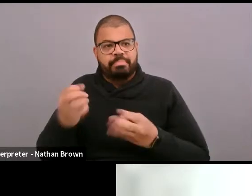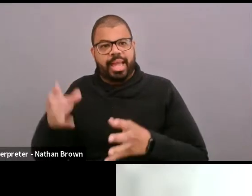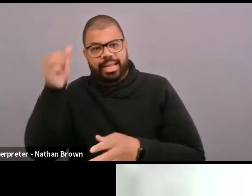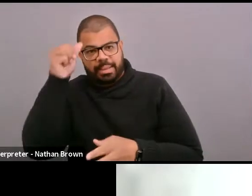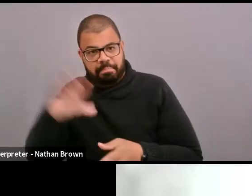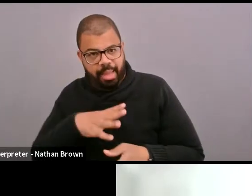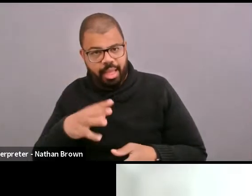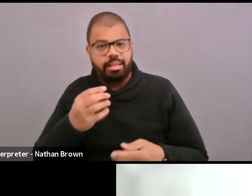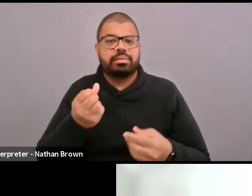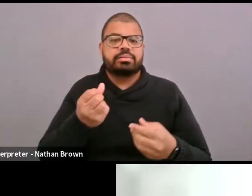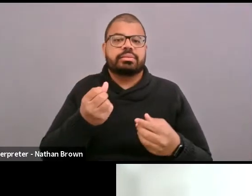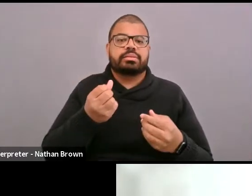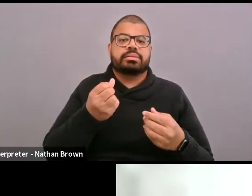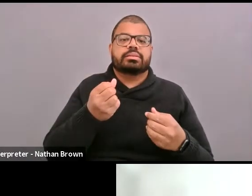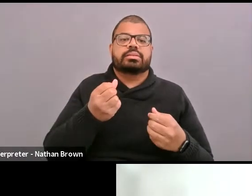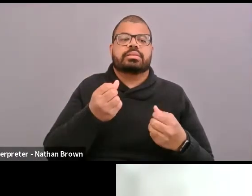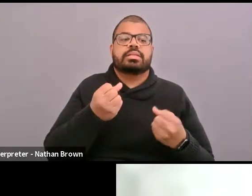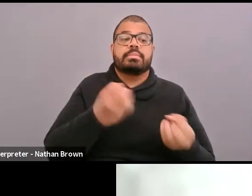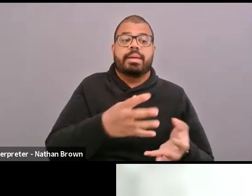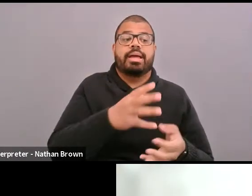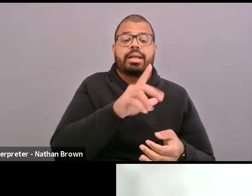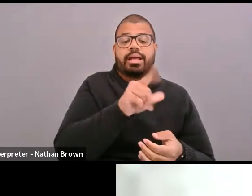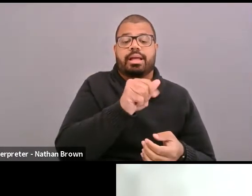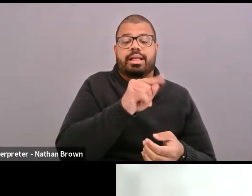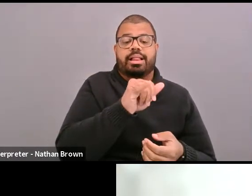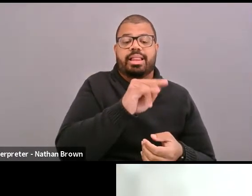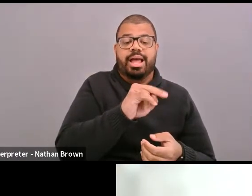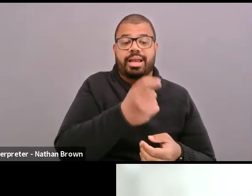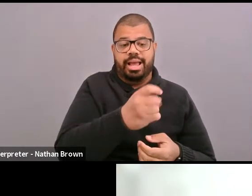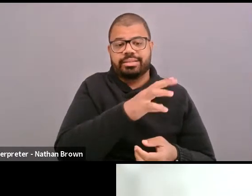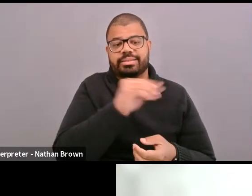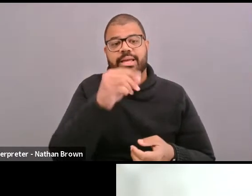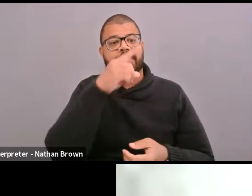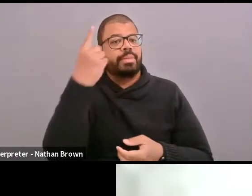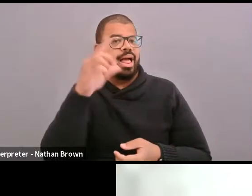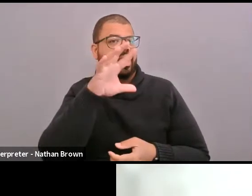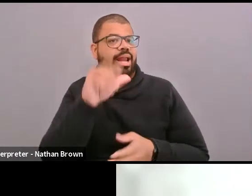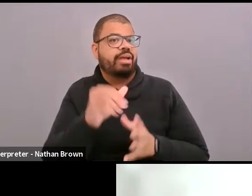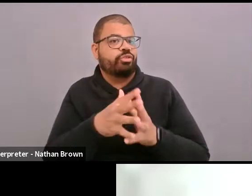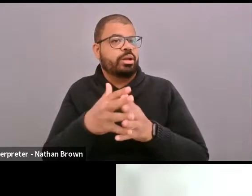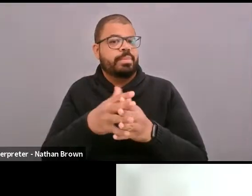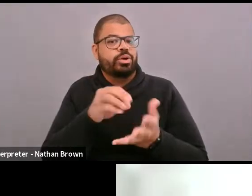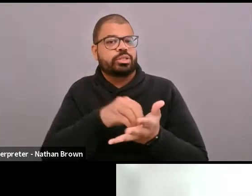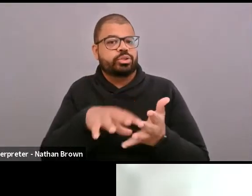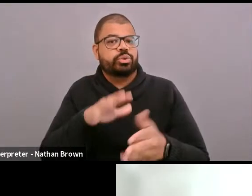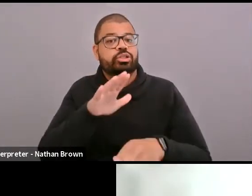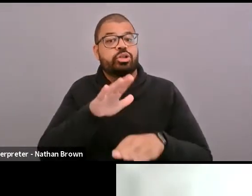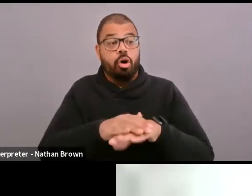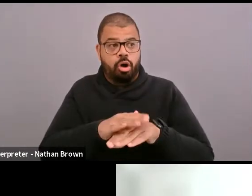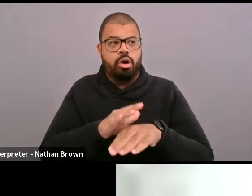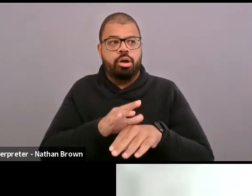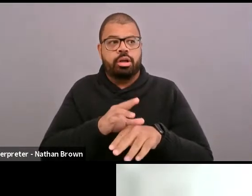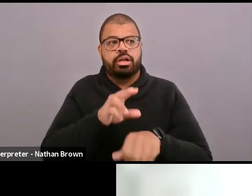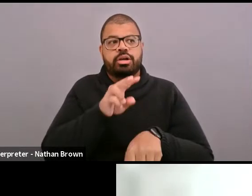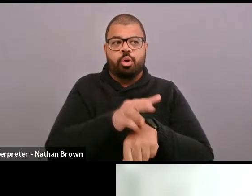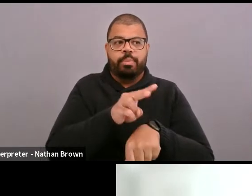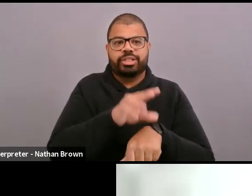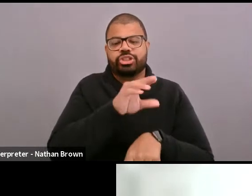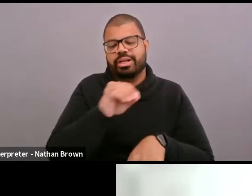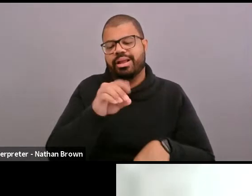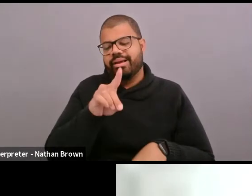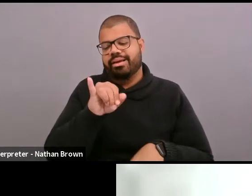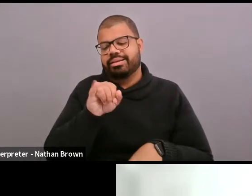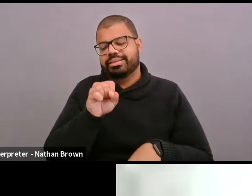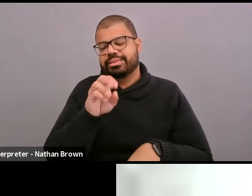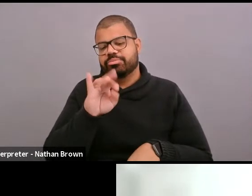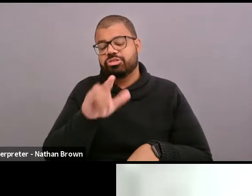high proportion of Latinx and Black and African American students on probation and dismissal. I would assume that if